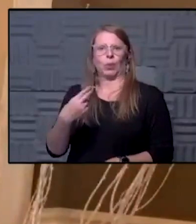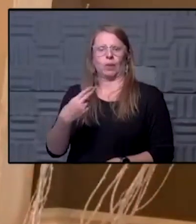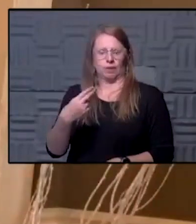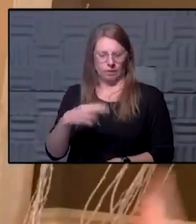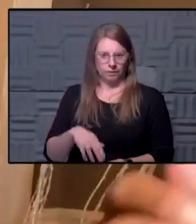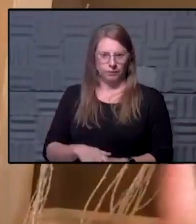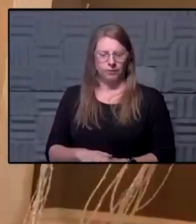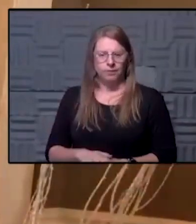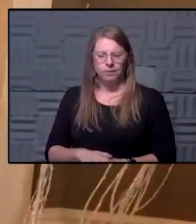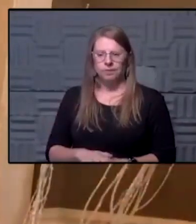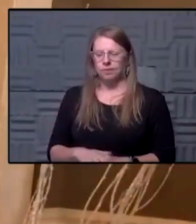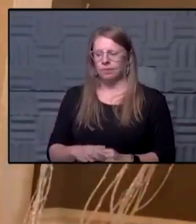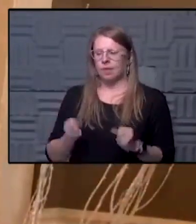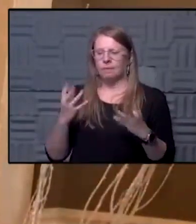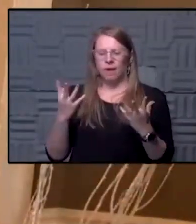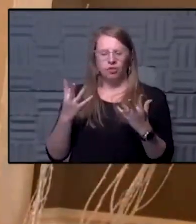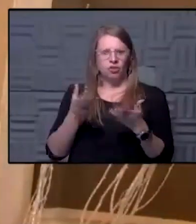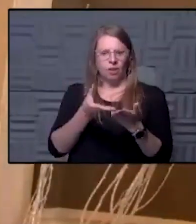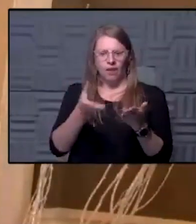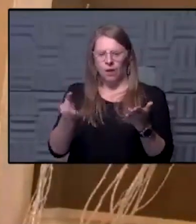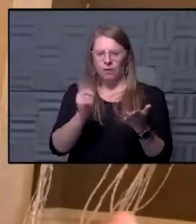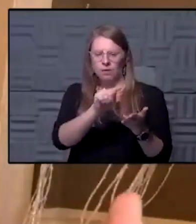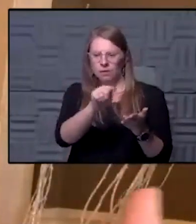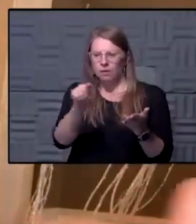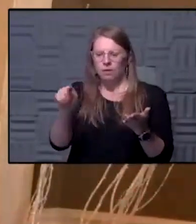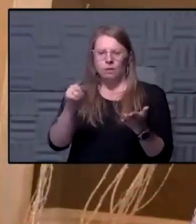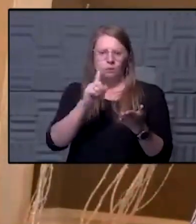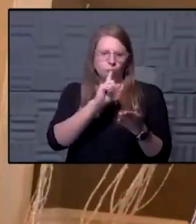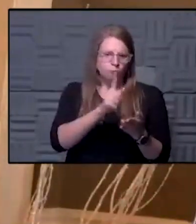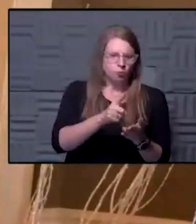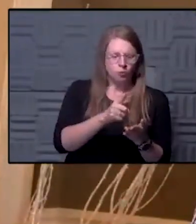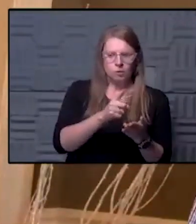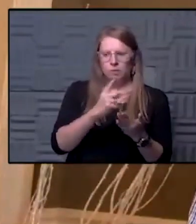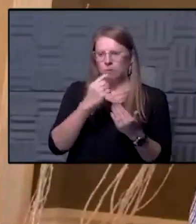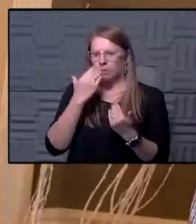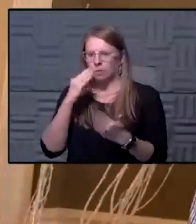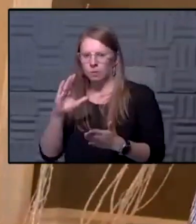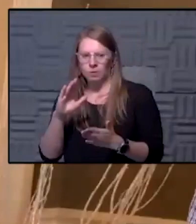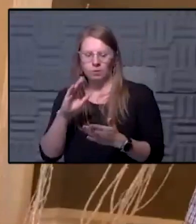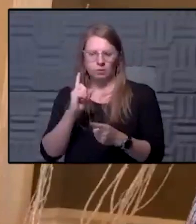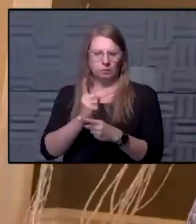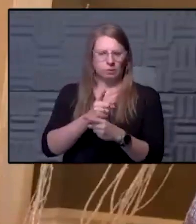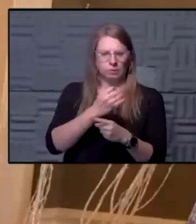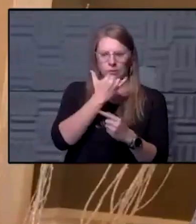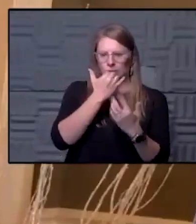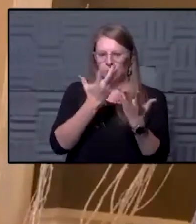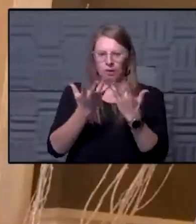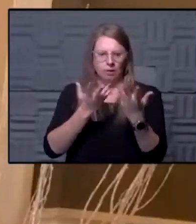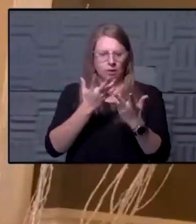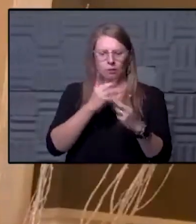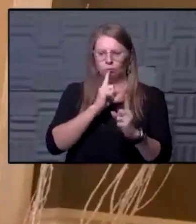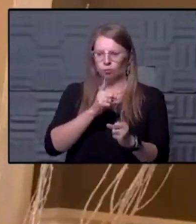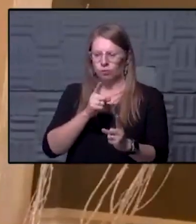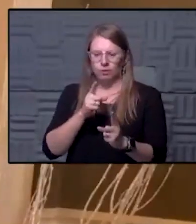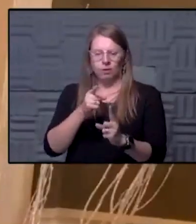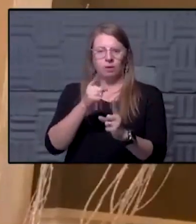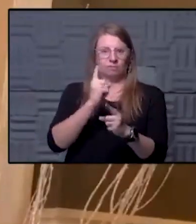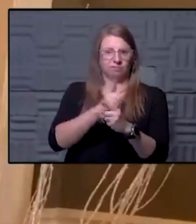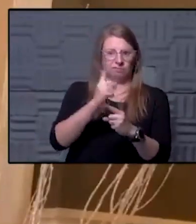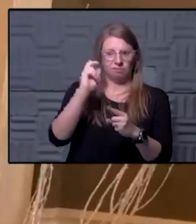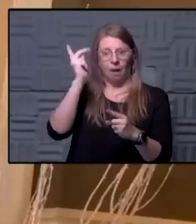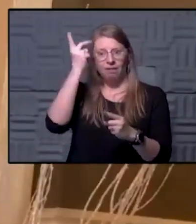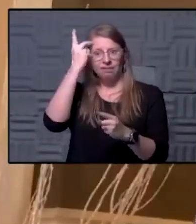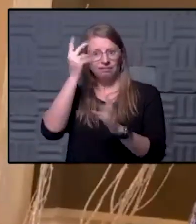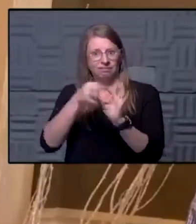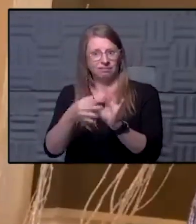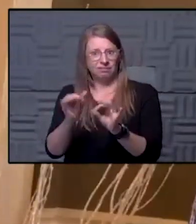that we don't know what is true based upon even those in leadership. But that's where a spiritual base comes in, that